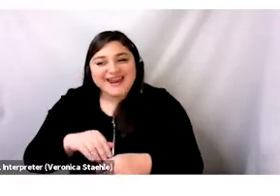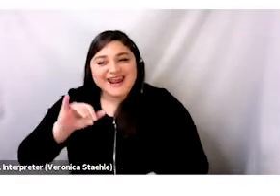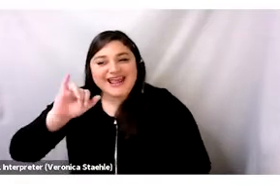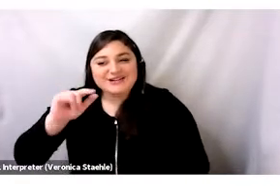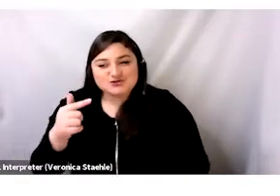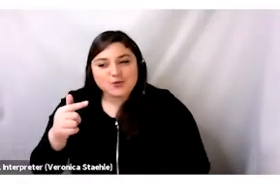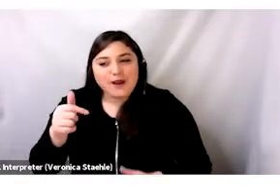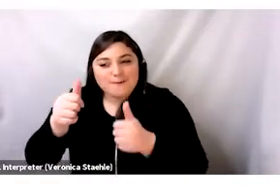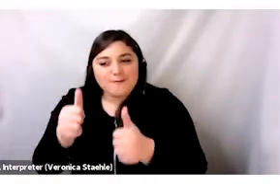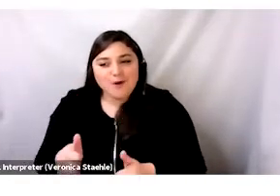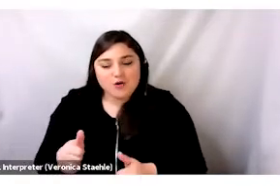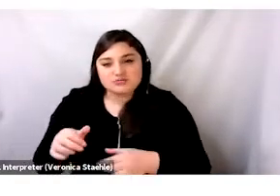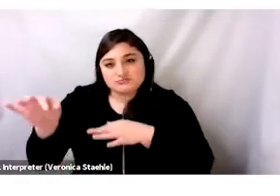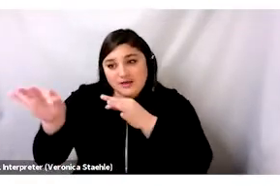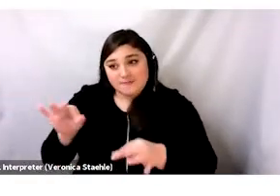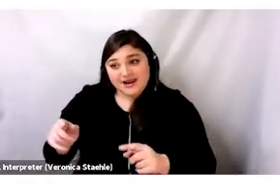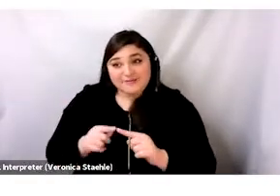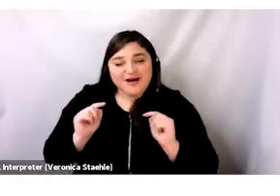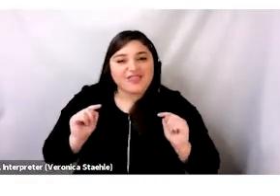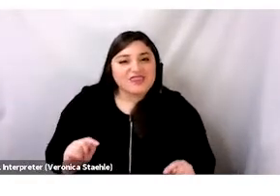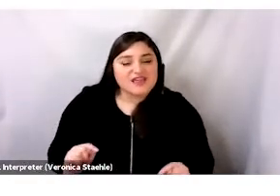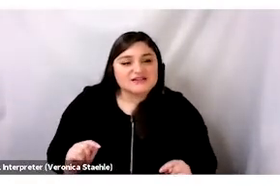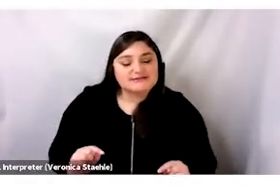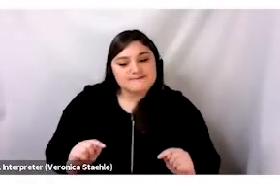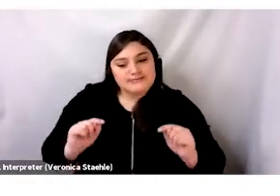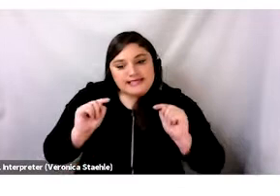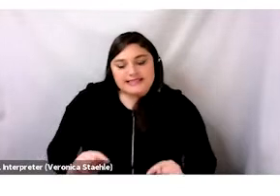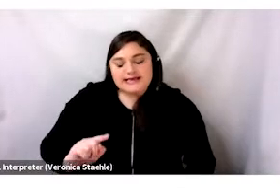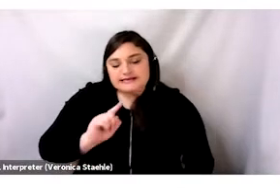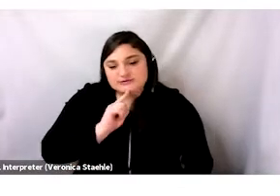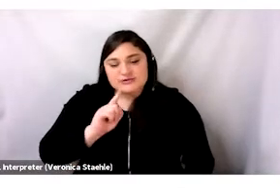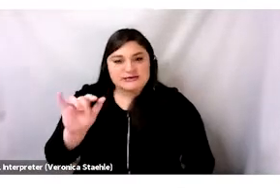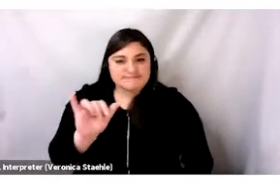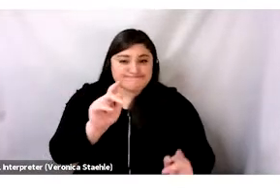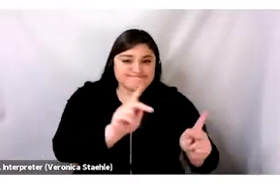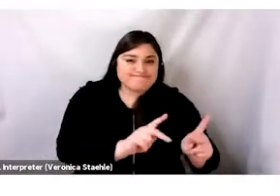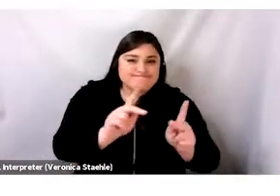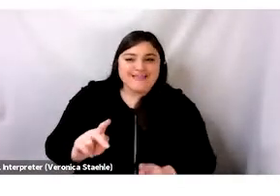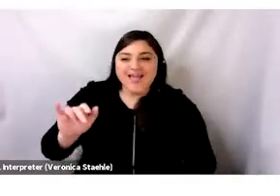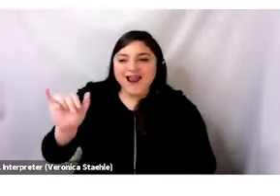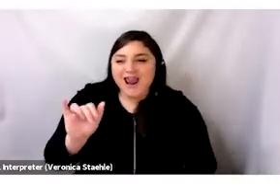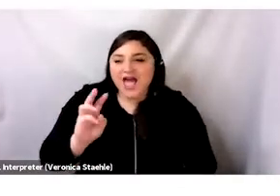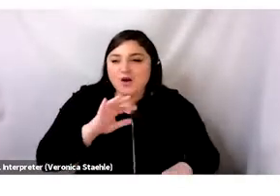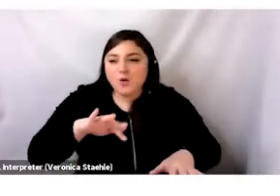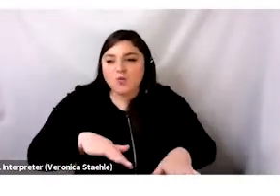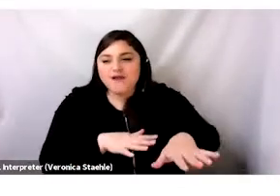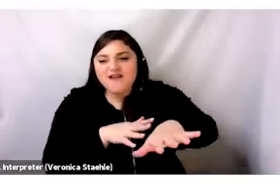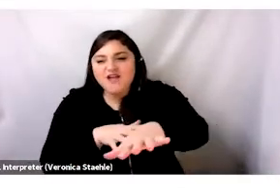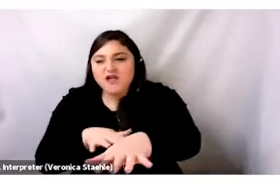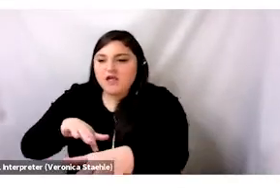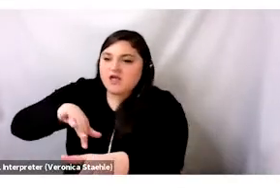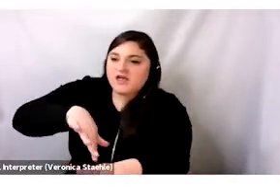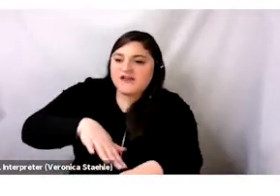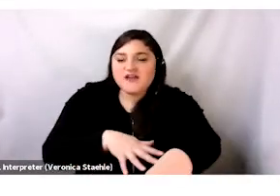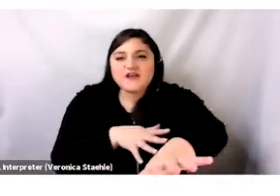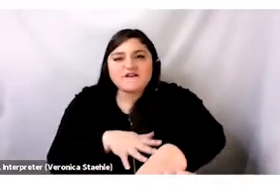that this is really a sort of infinite river of insight and knowledge. None